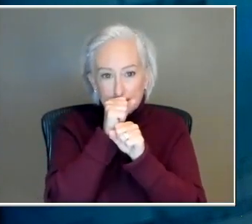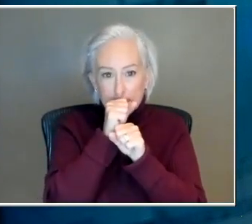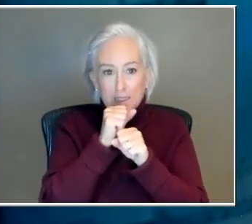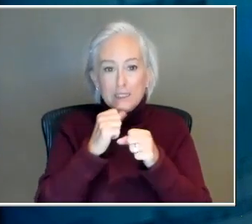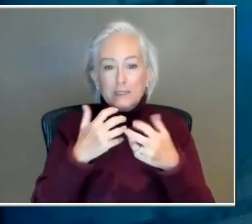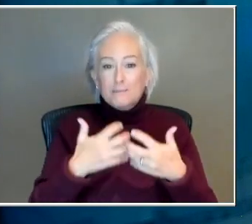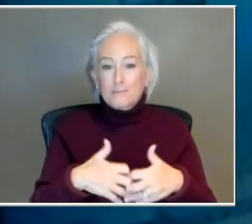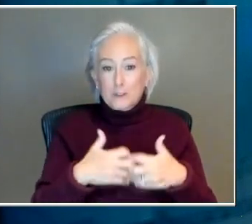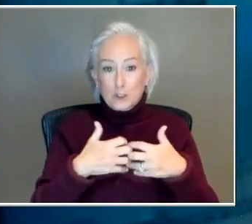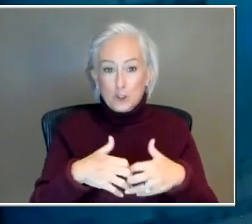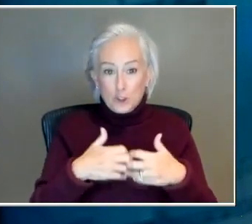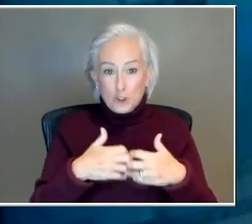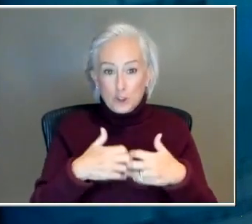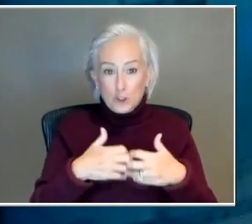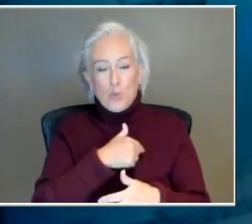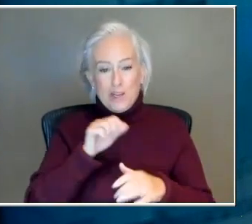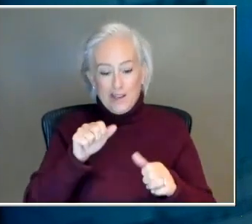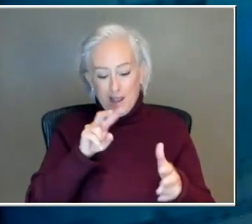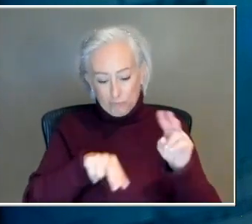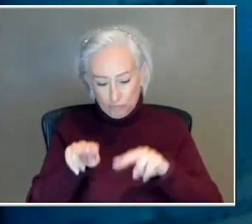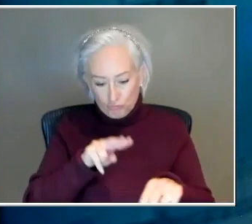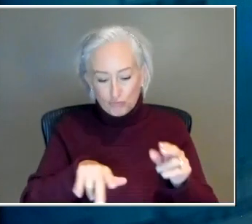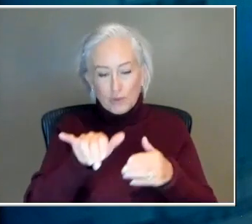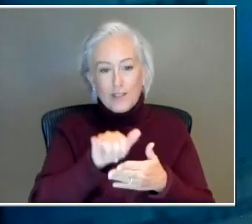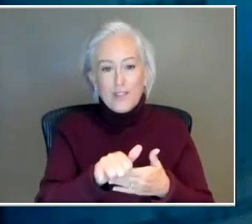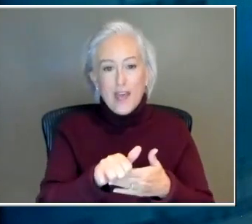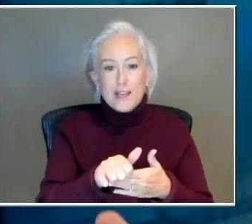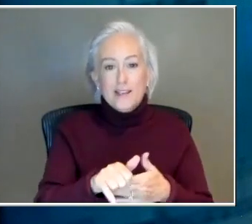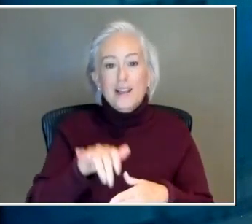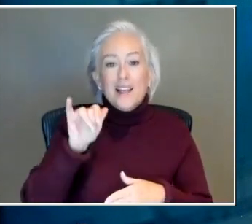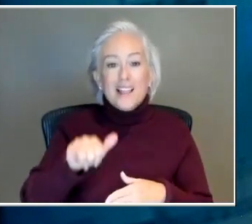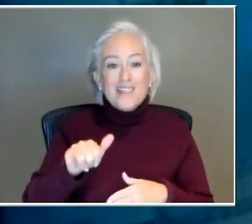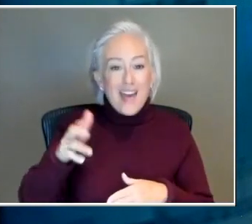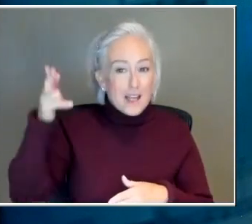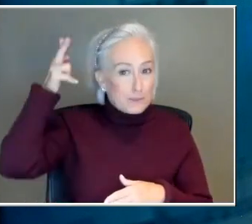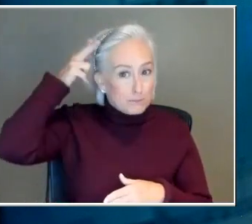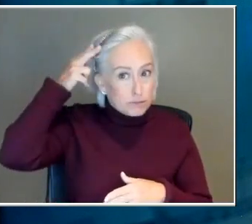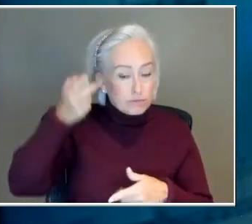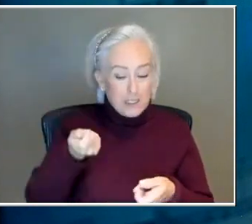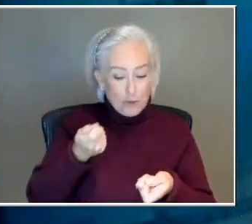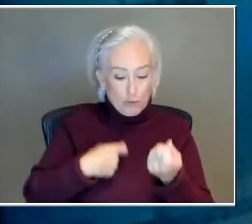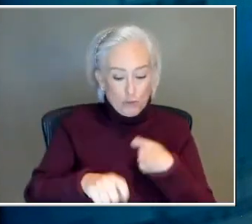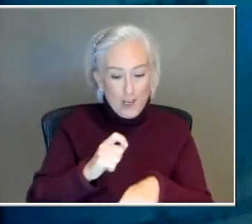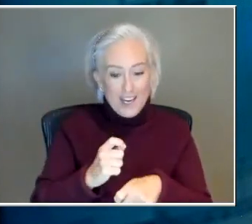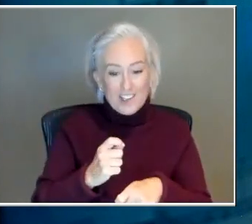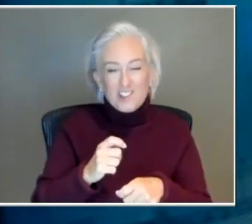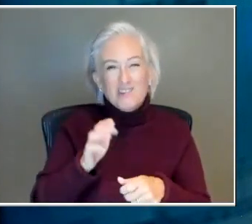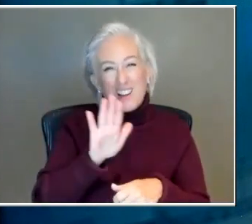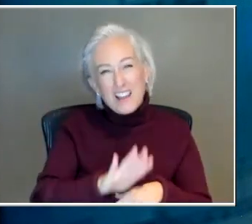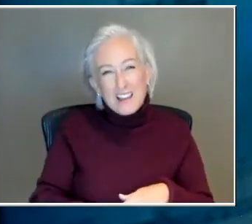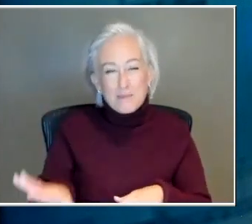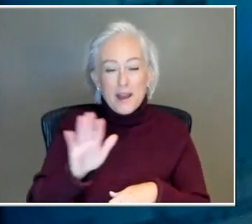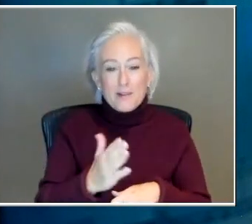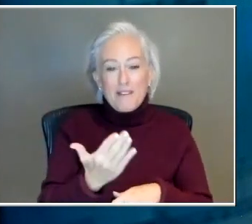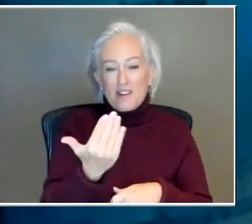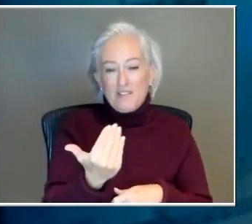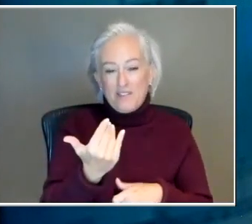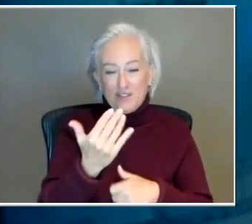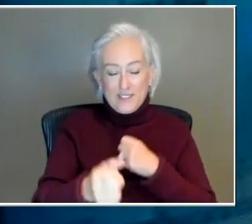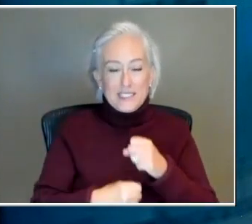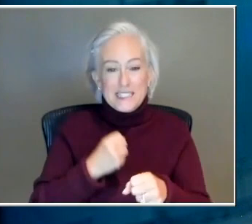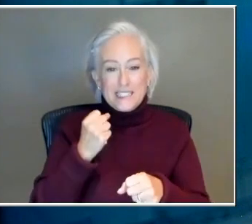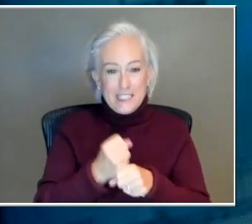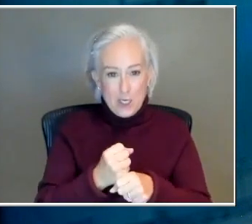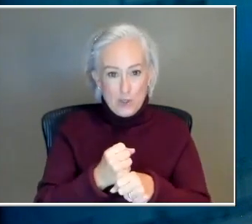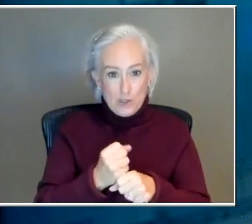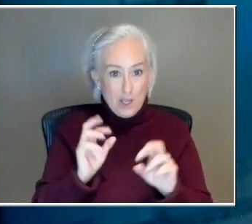the device itself needs to probably be changed every 10 to 15 years. That depends on the settings for each patient. And we're hopeful the company is developing